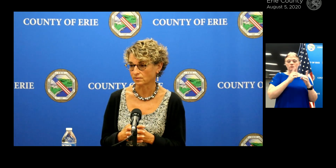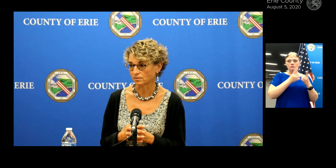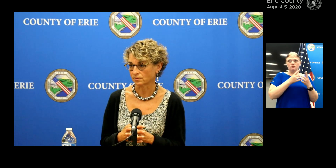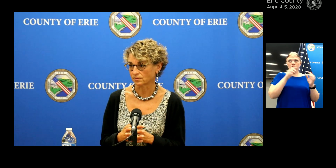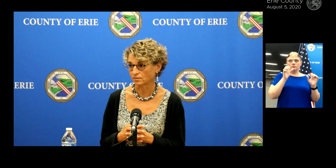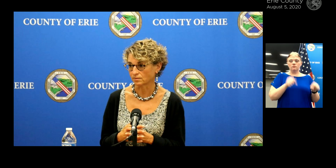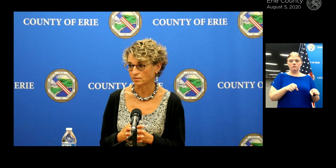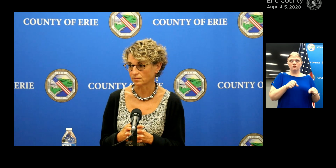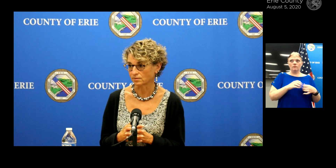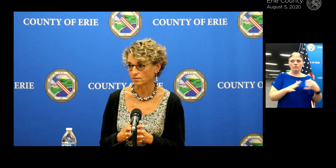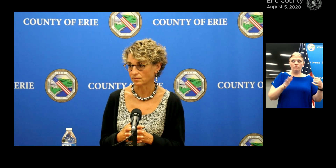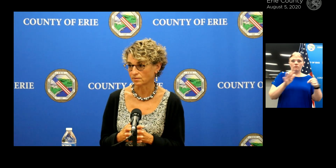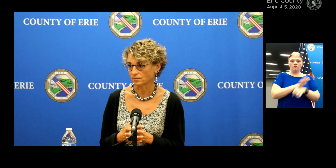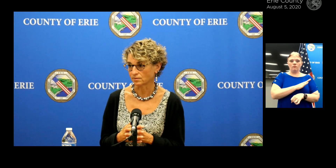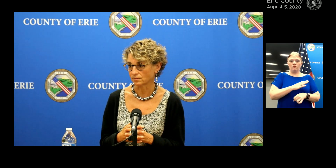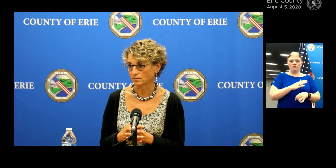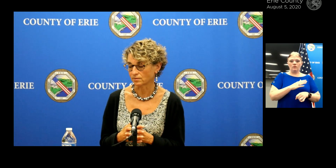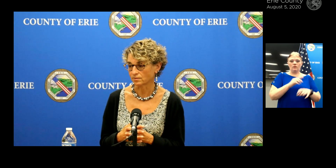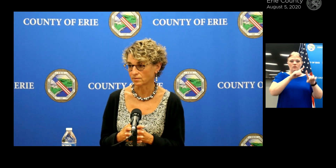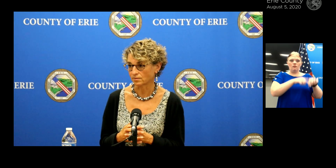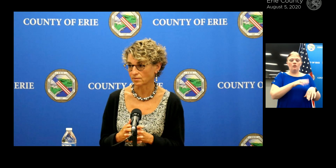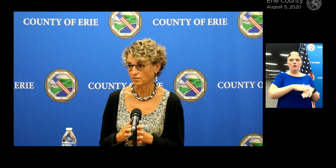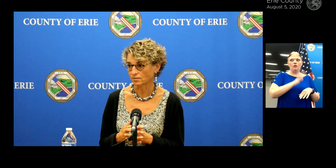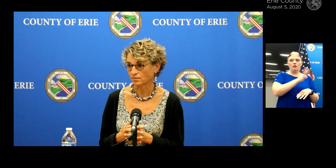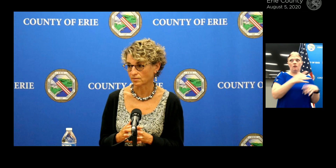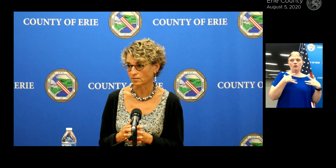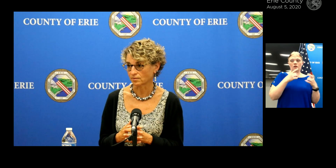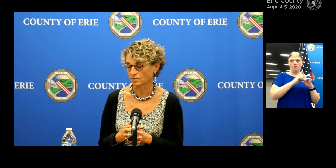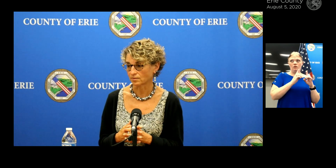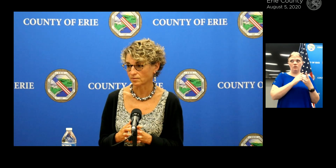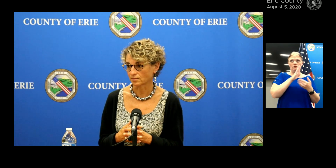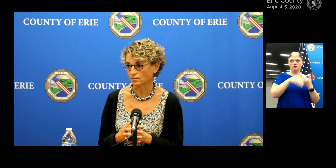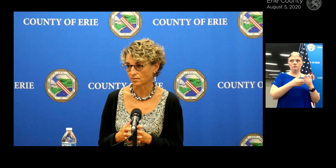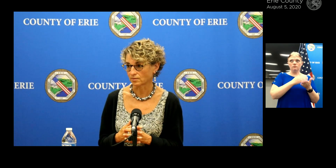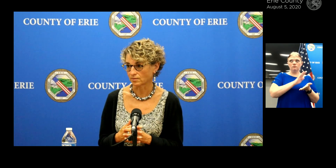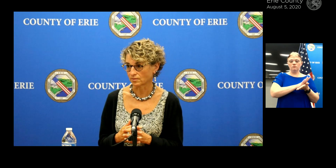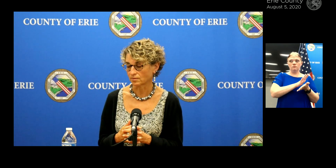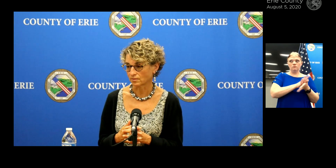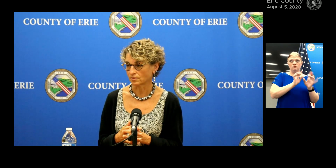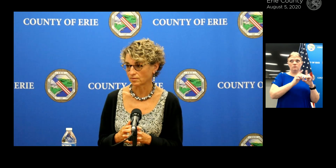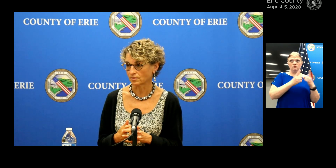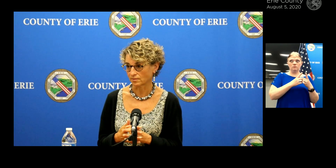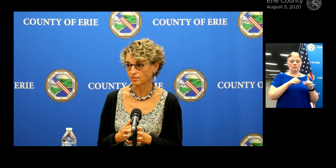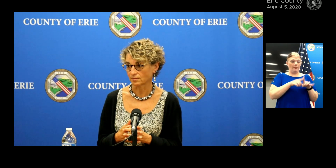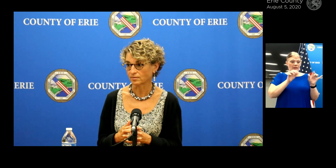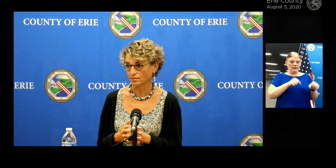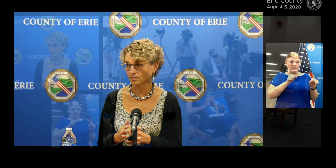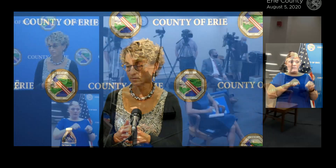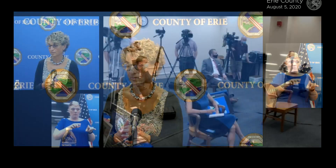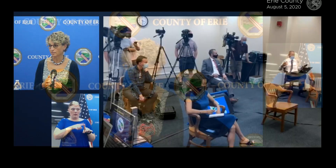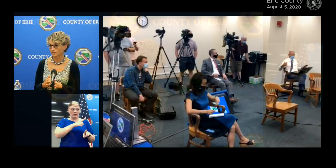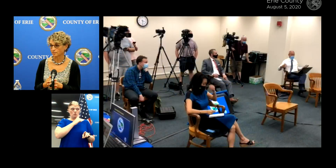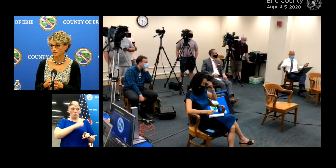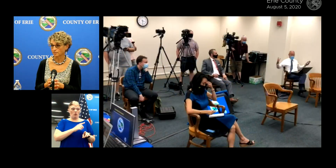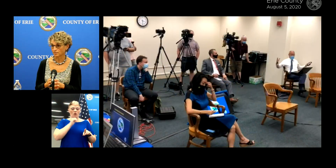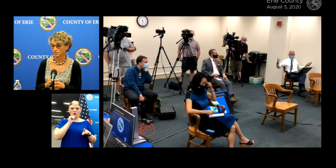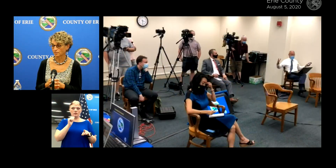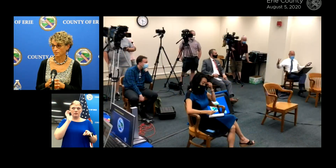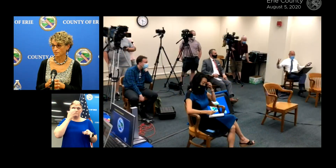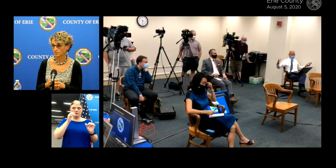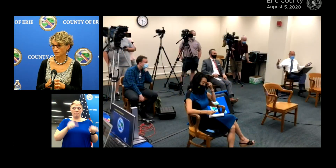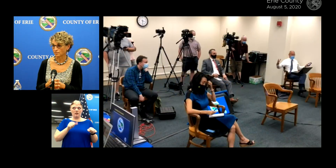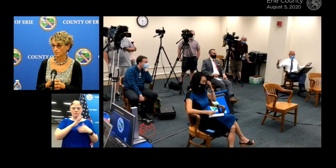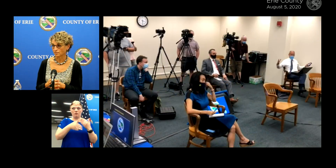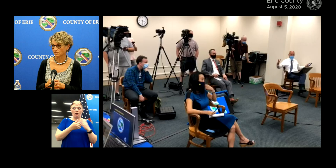be totally reliant on your health department, all those school districts, as capable as you folks are. It doesn't seem feasible that all